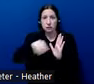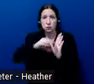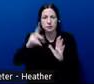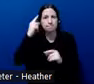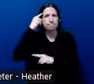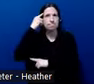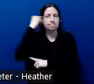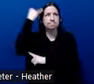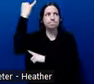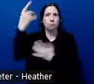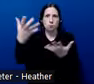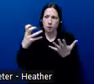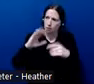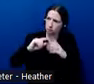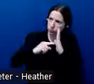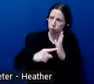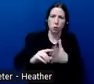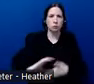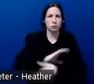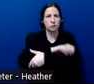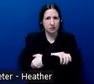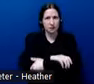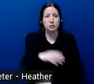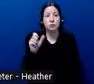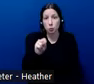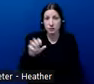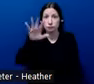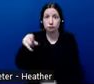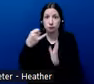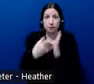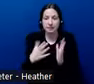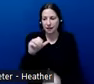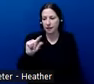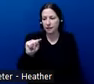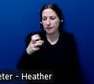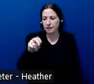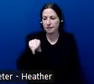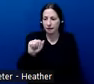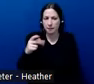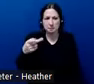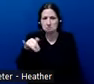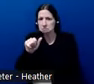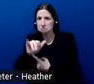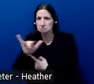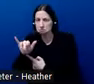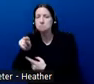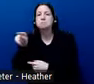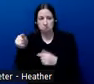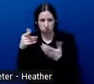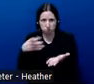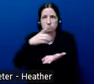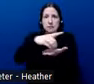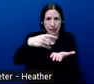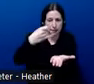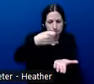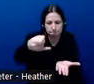Coast Salish artist Athena Pika created the design after working with the class. Students and staff at Clinton Elementary returned to the